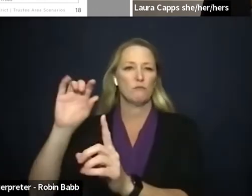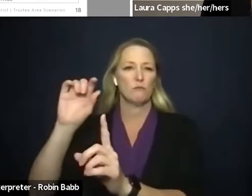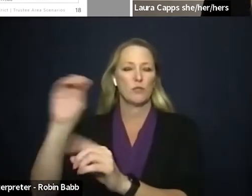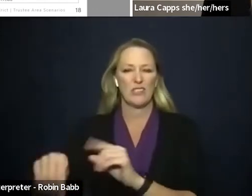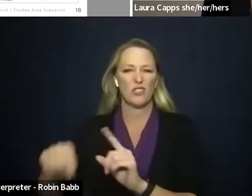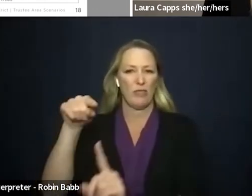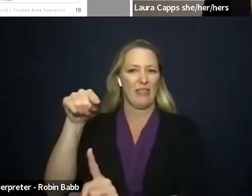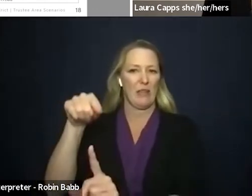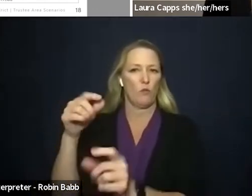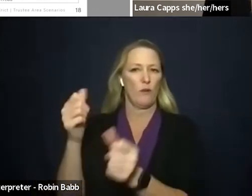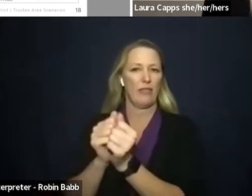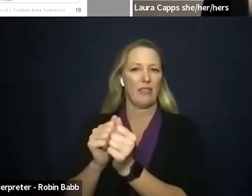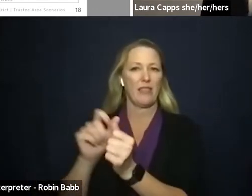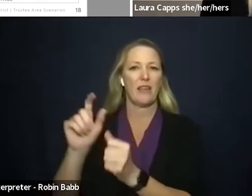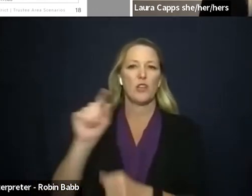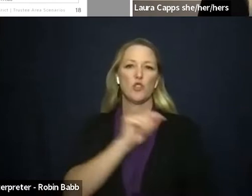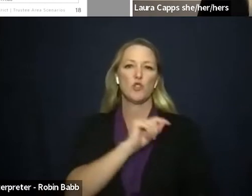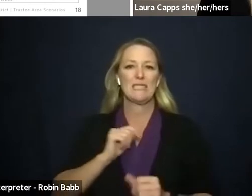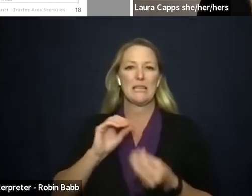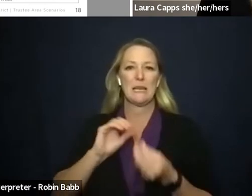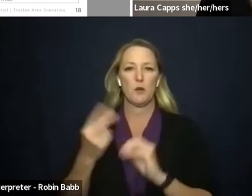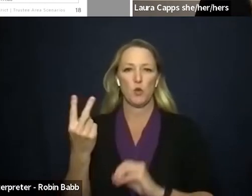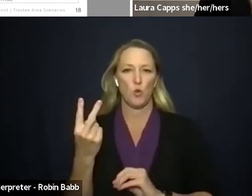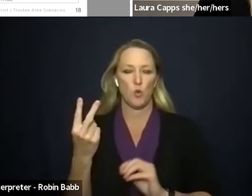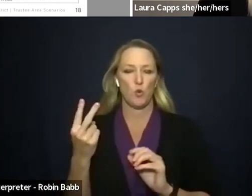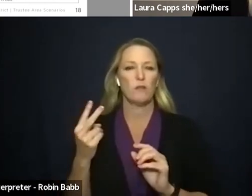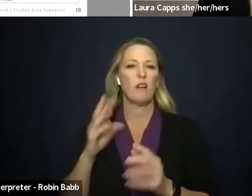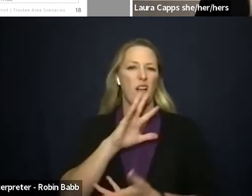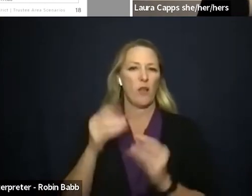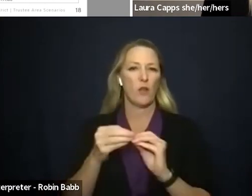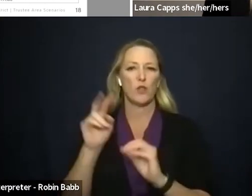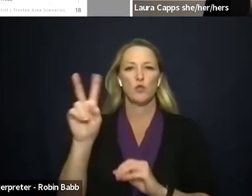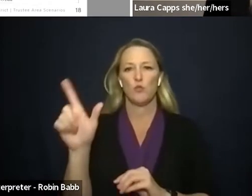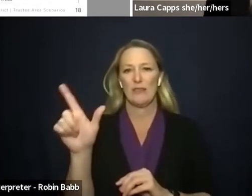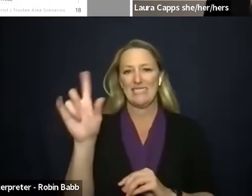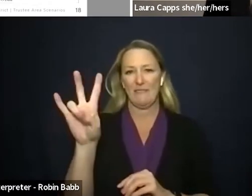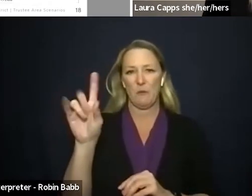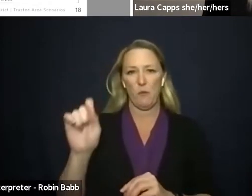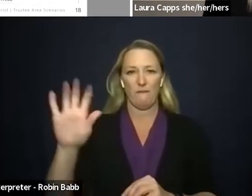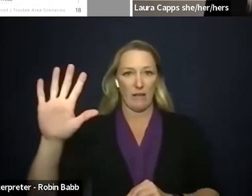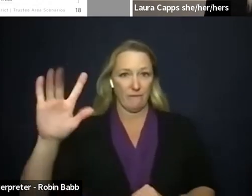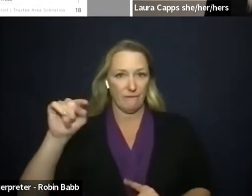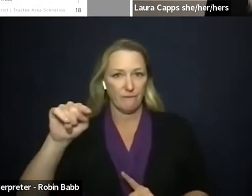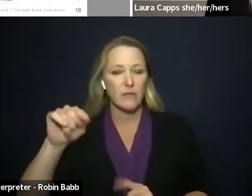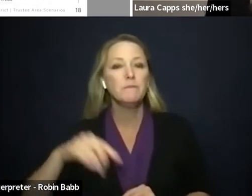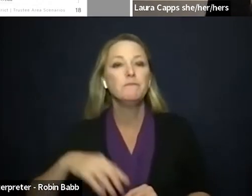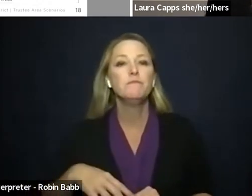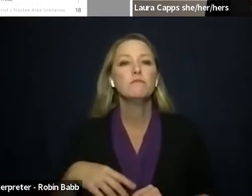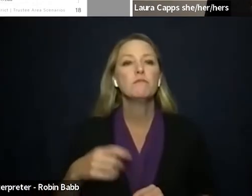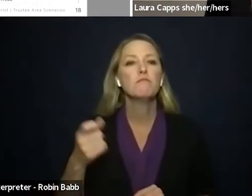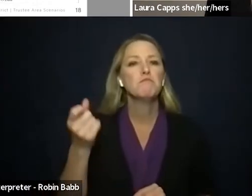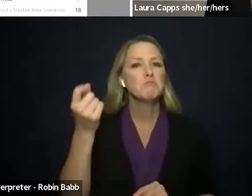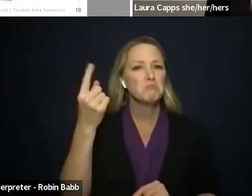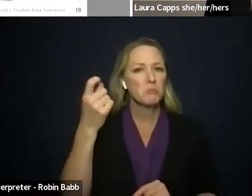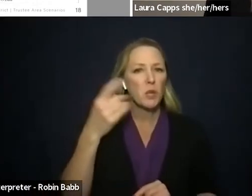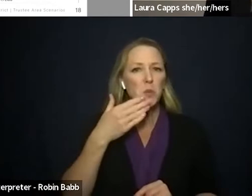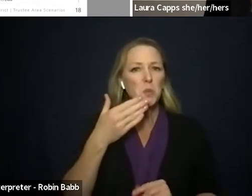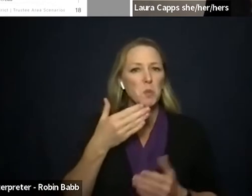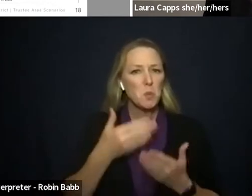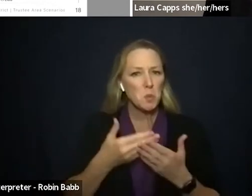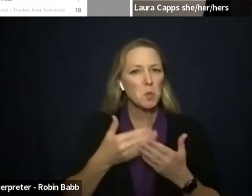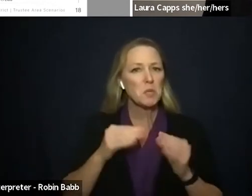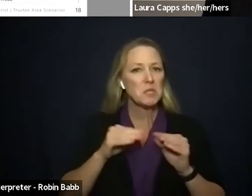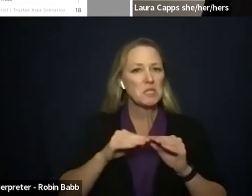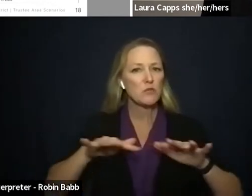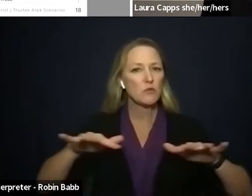scenario as well at 27.5 and a pretty good distribution with the other trusty